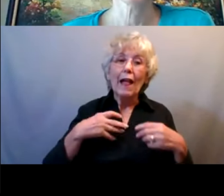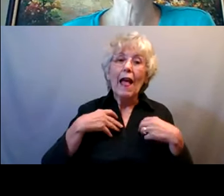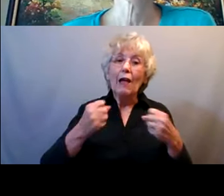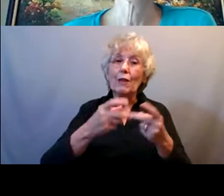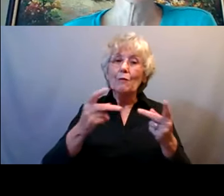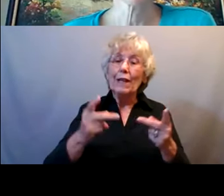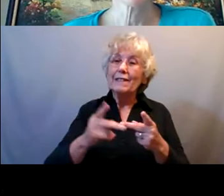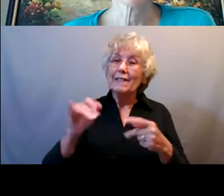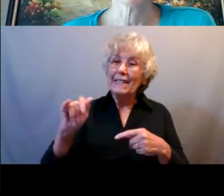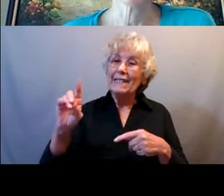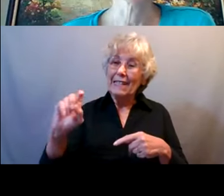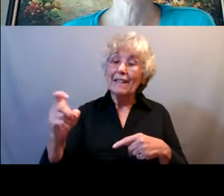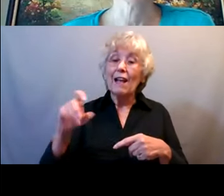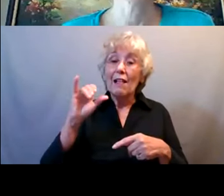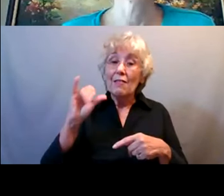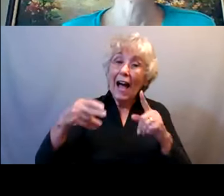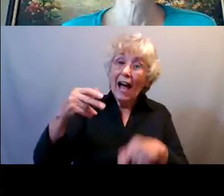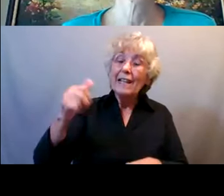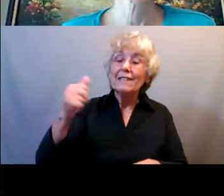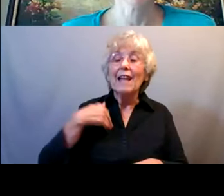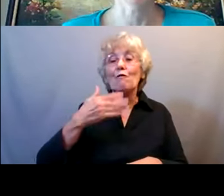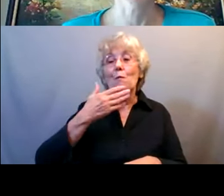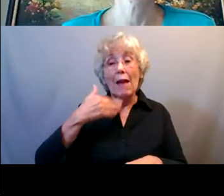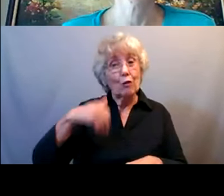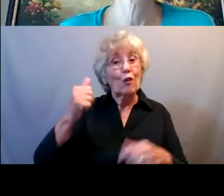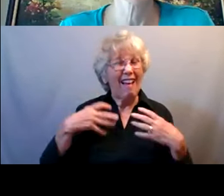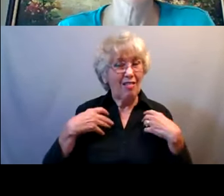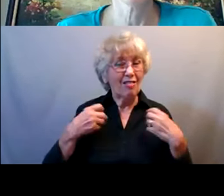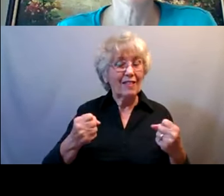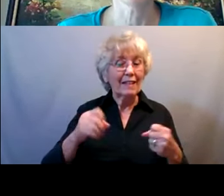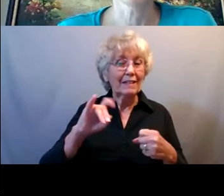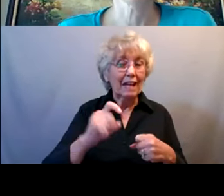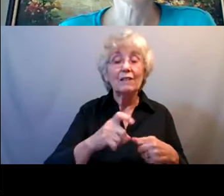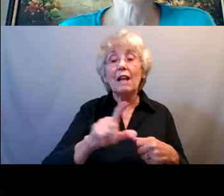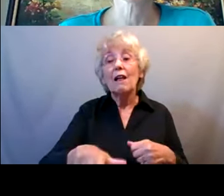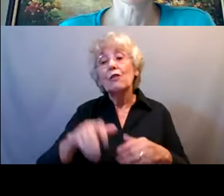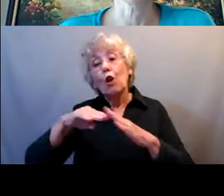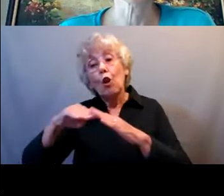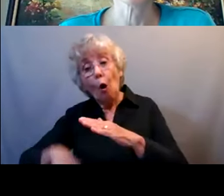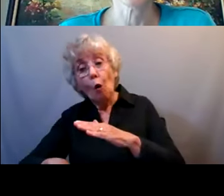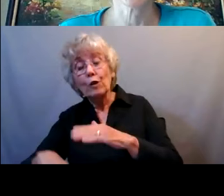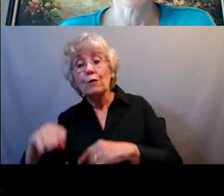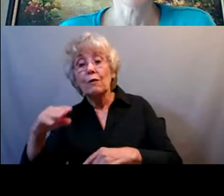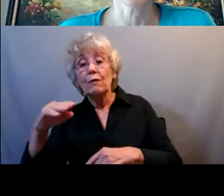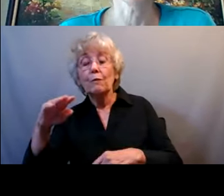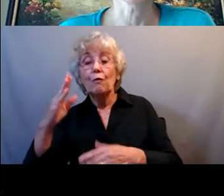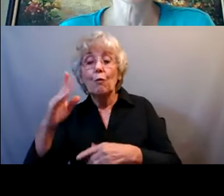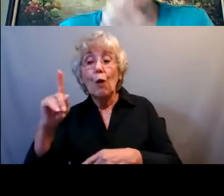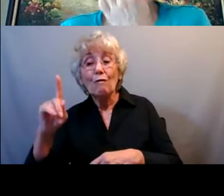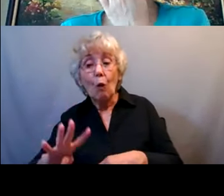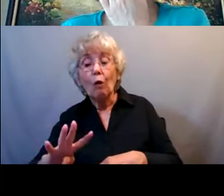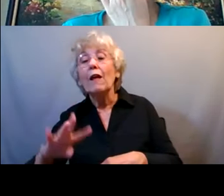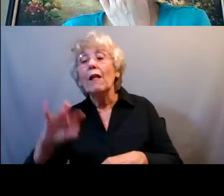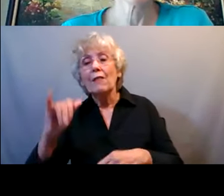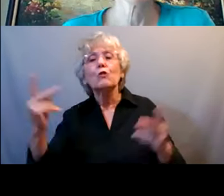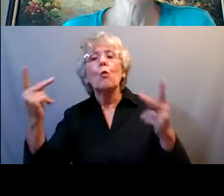scores correlate to better health outcomes, while those at the lowest scores or the first quartile reflect worse health outcomes.